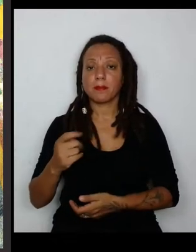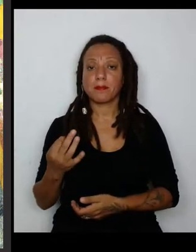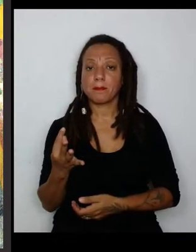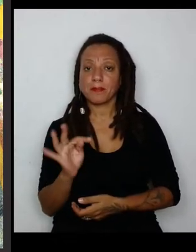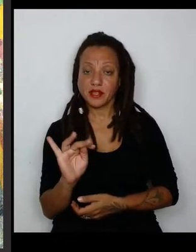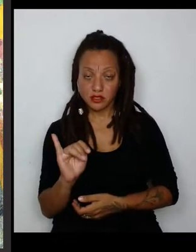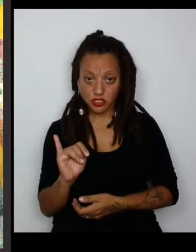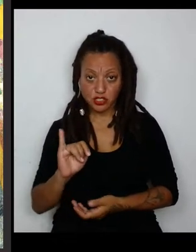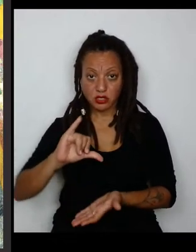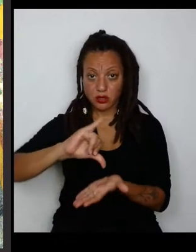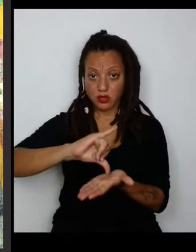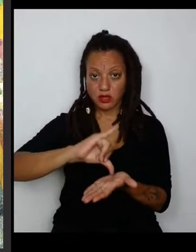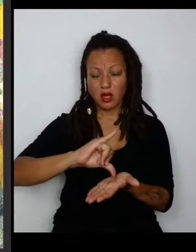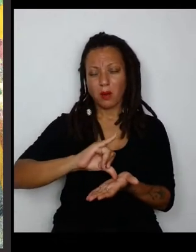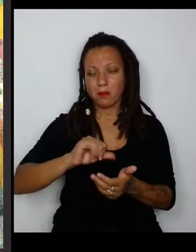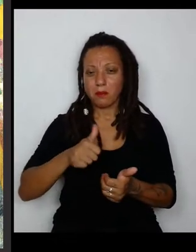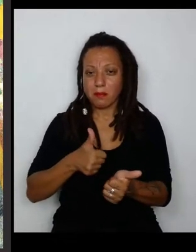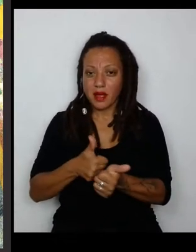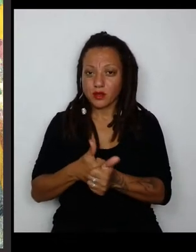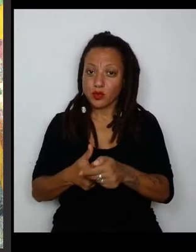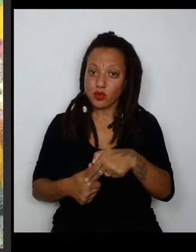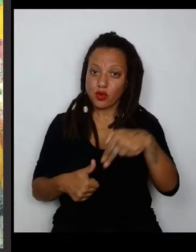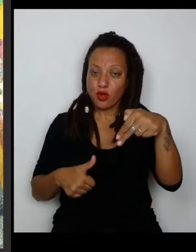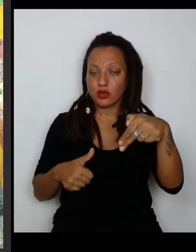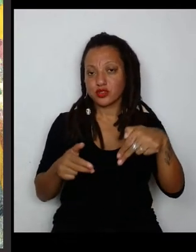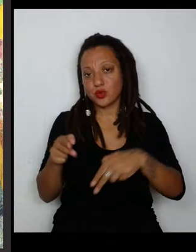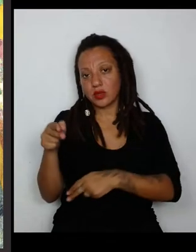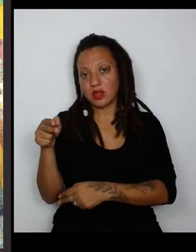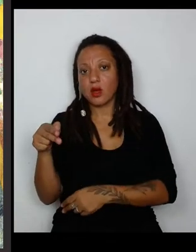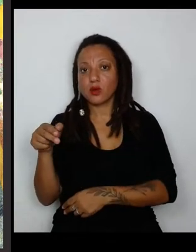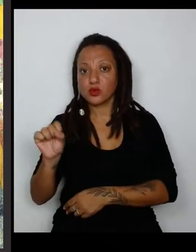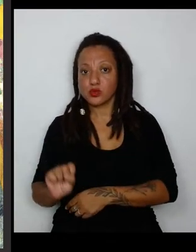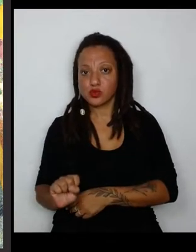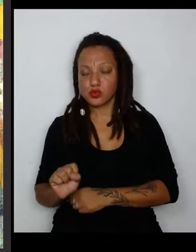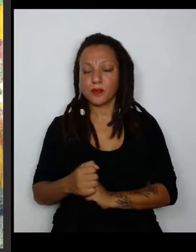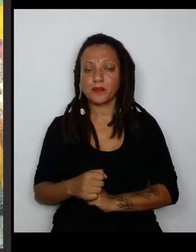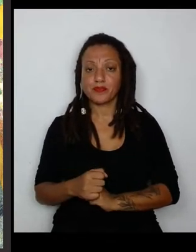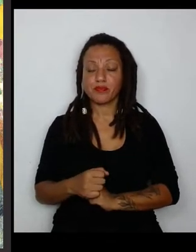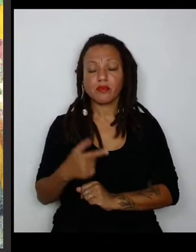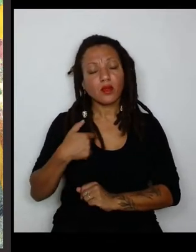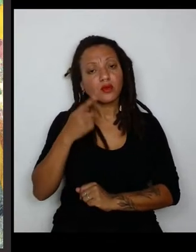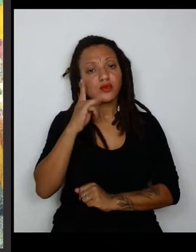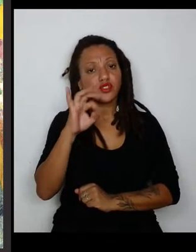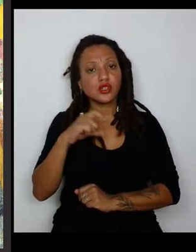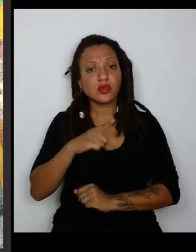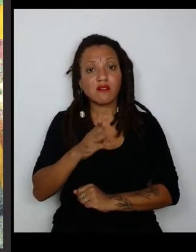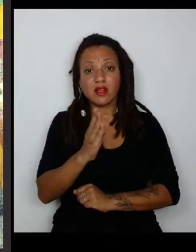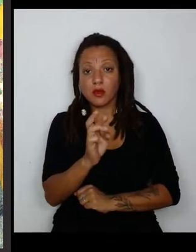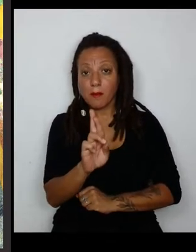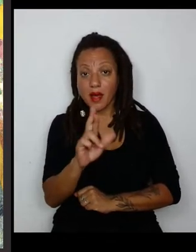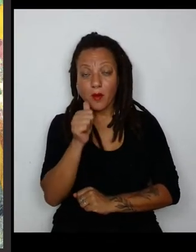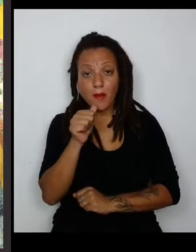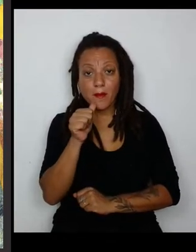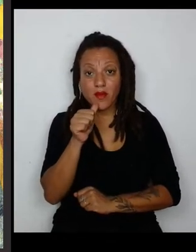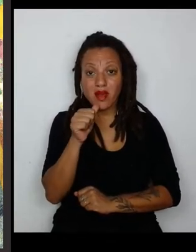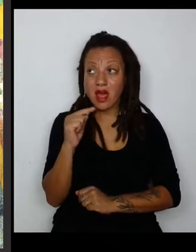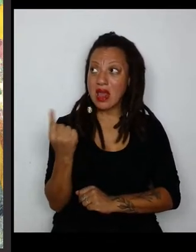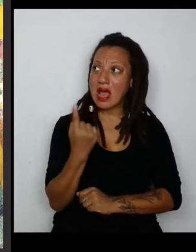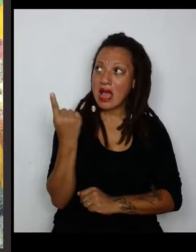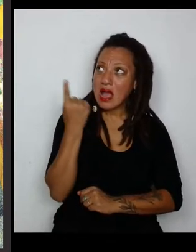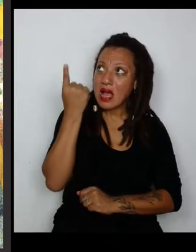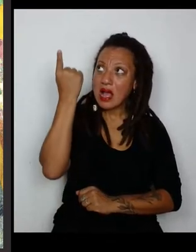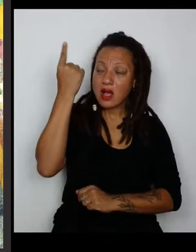cloth covered hotel bar when a tall broad shoulder tahitian woman dressed in a blue sequin gown came in and sat on the stool next to